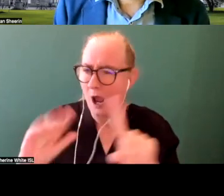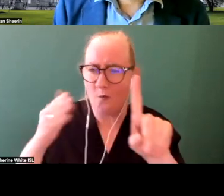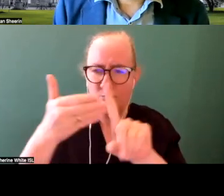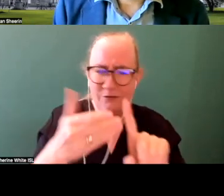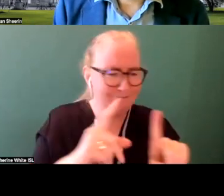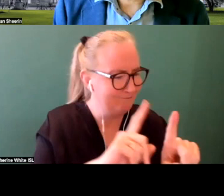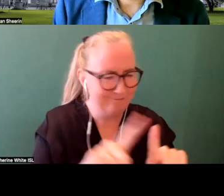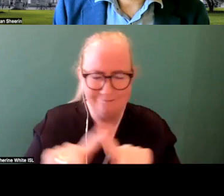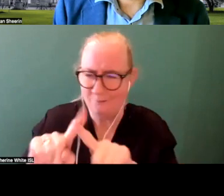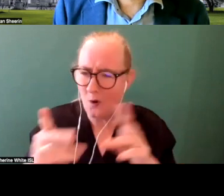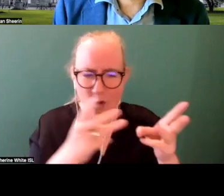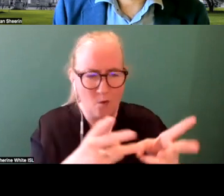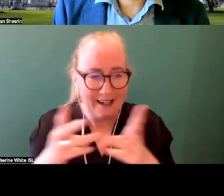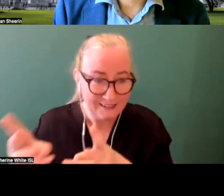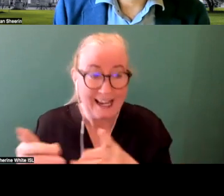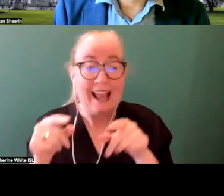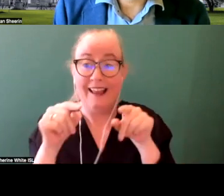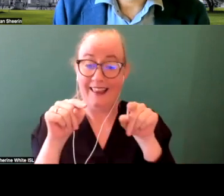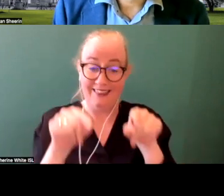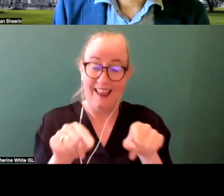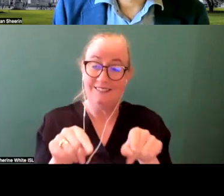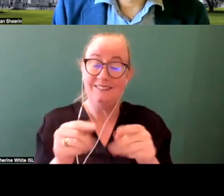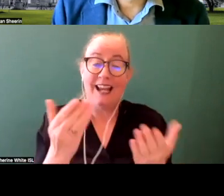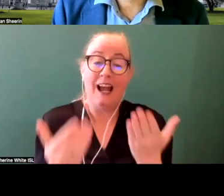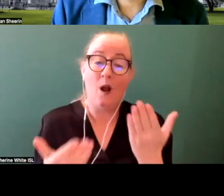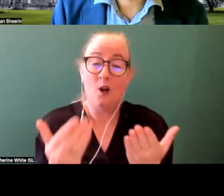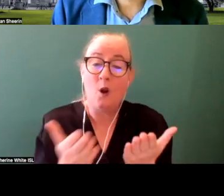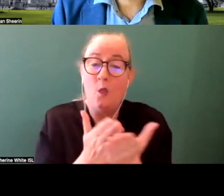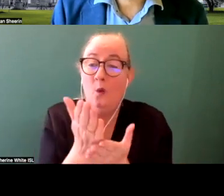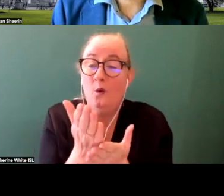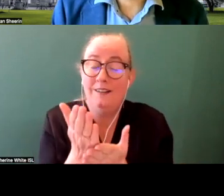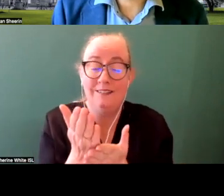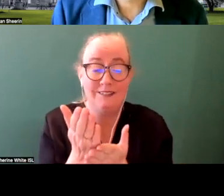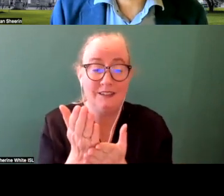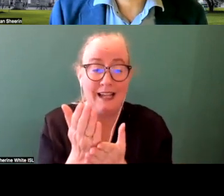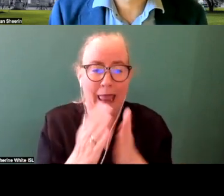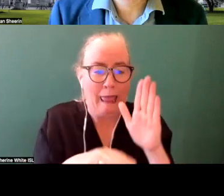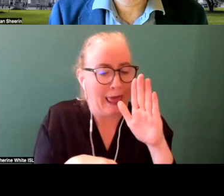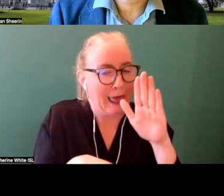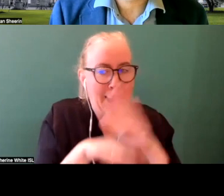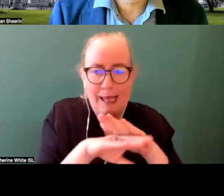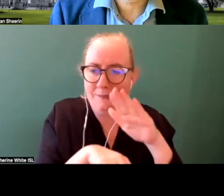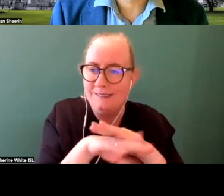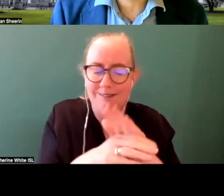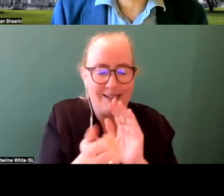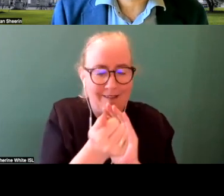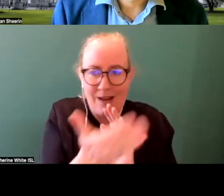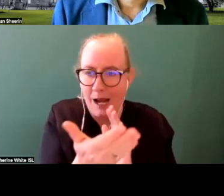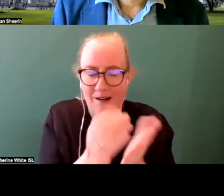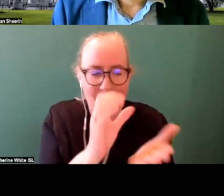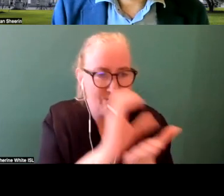and many of these are driven by the limited availability of finance and